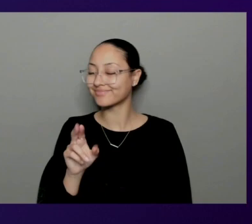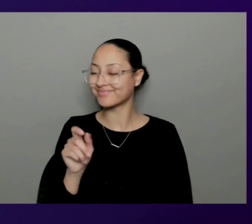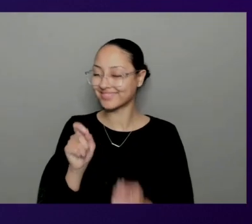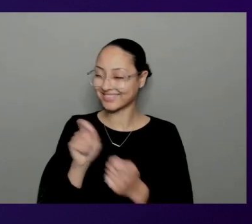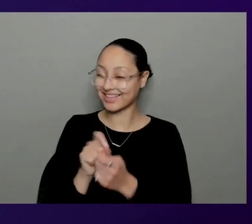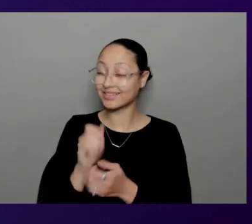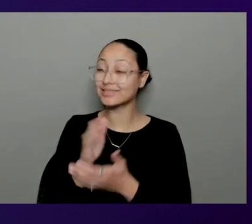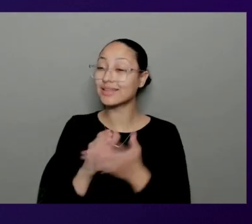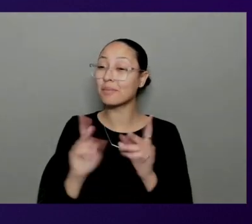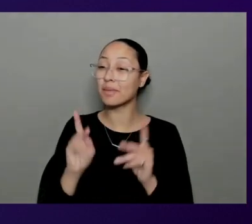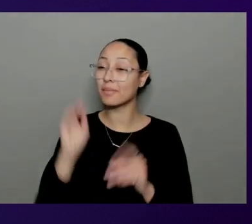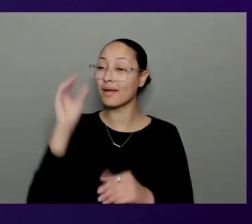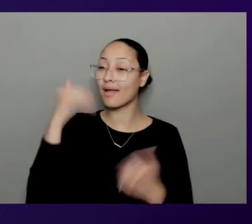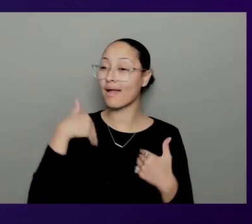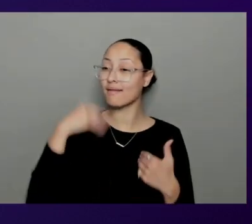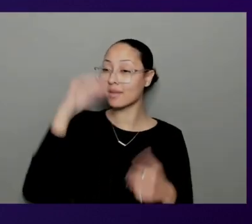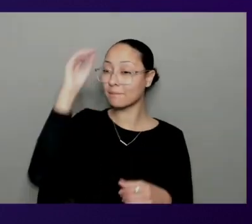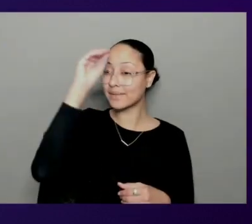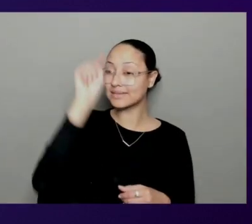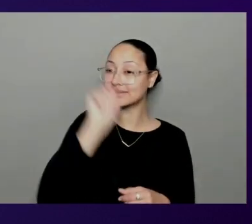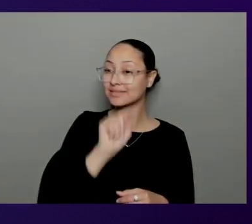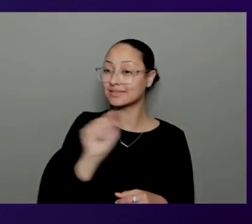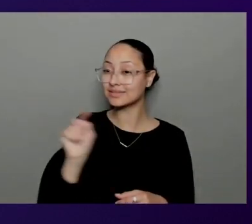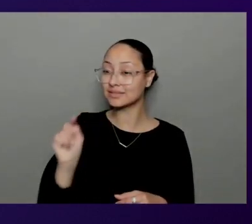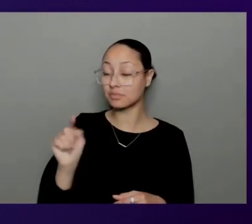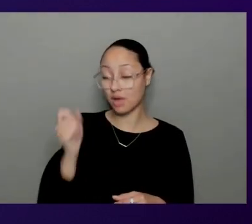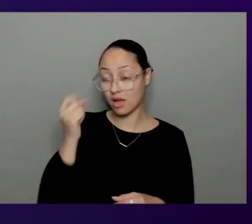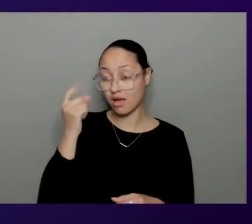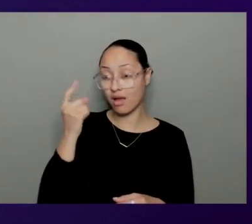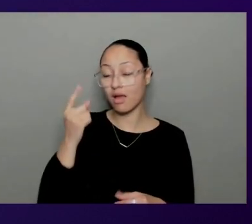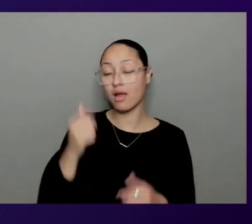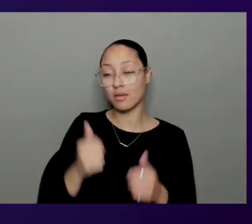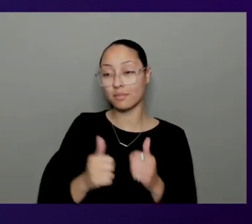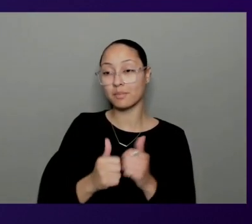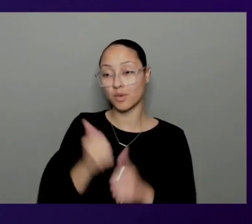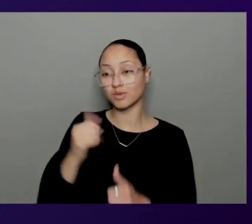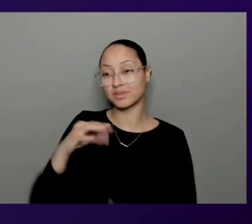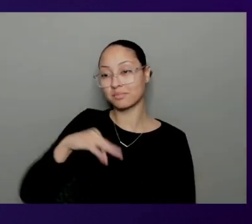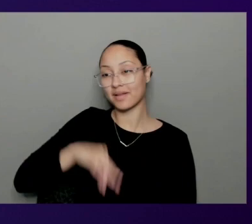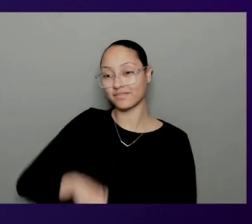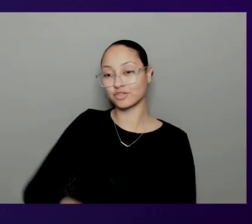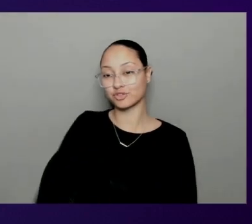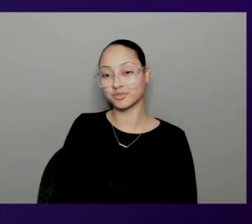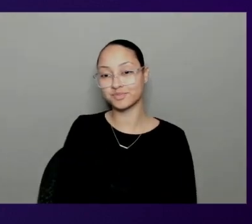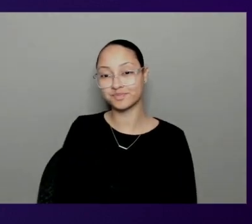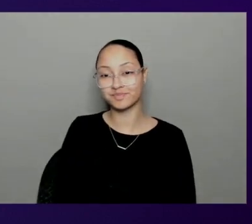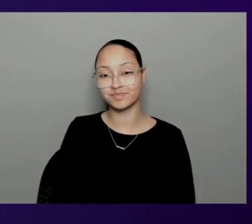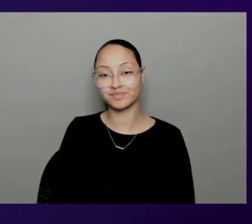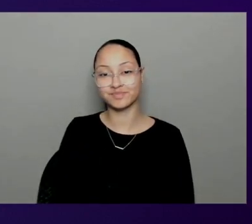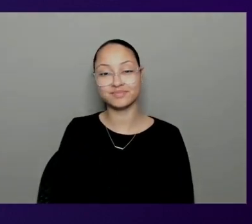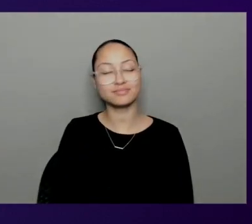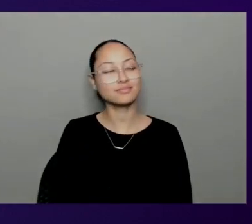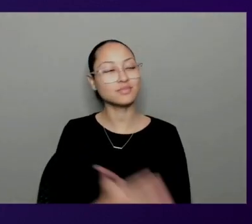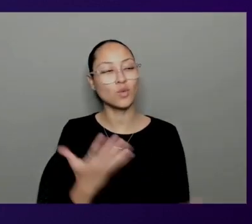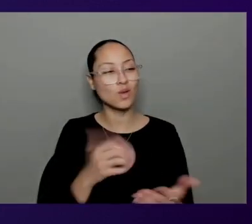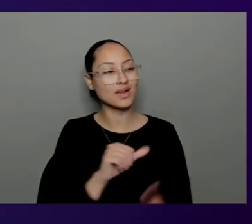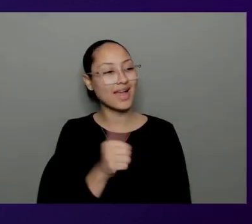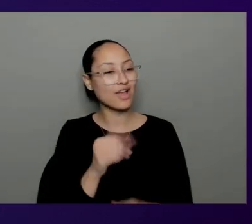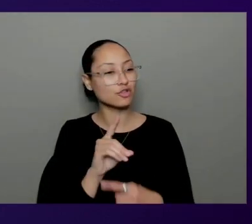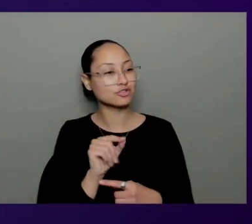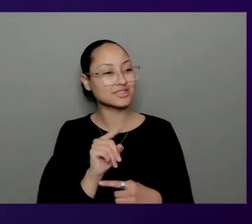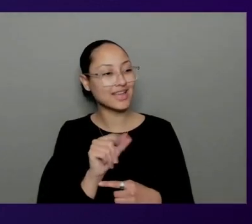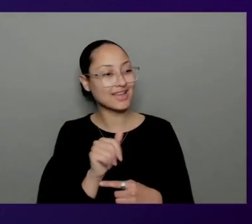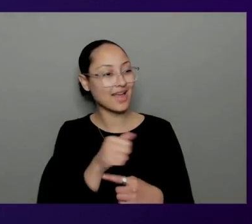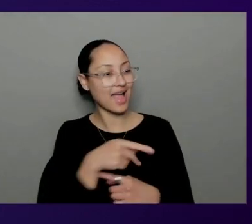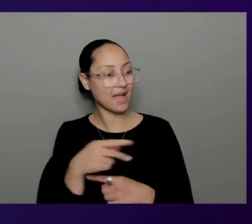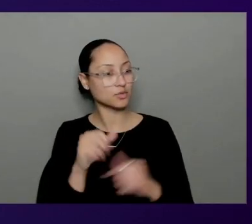those opinions, as we know at AWS, come with a lot of benefits. For sure, for And sure. what other different data sources can AppSync work with? Yeah, for sure.